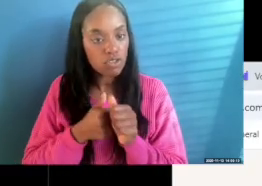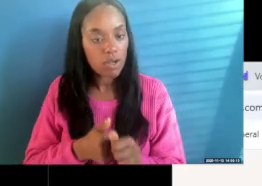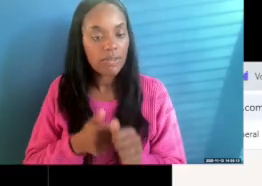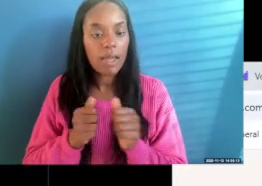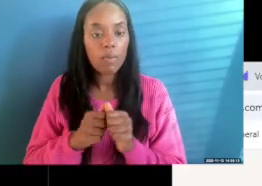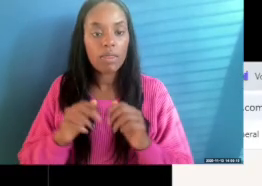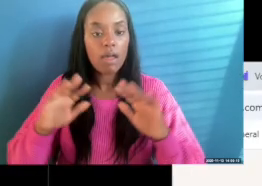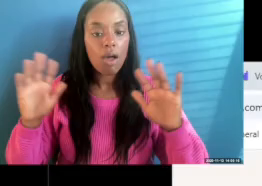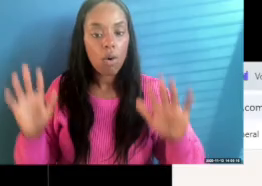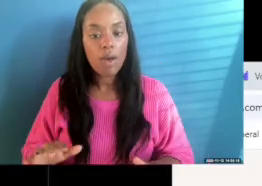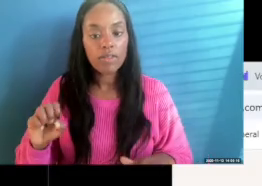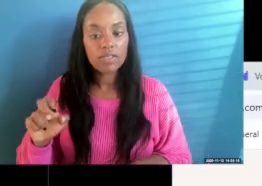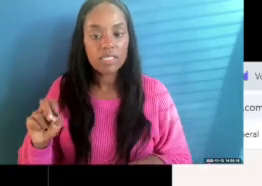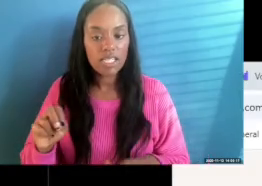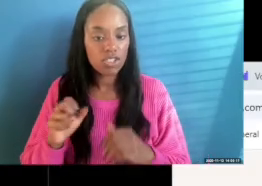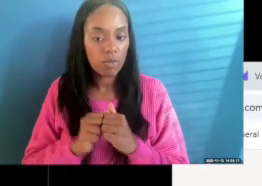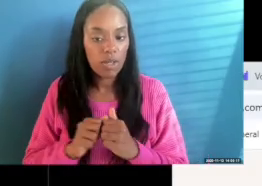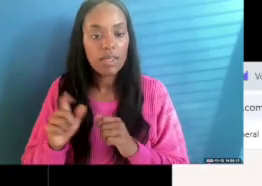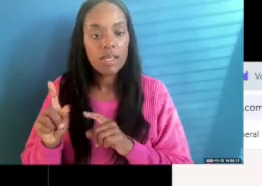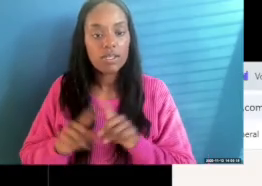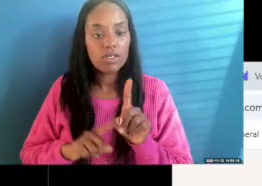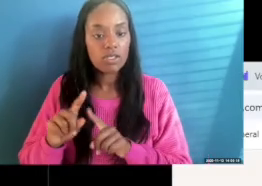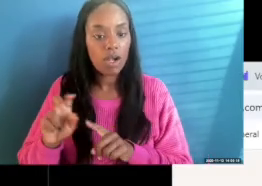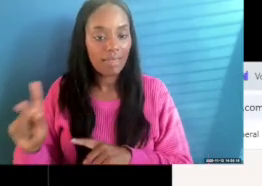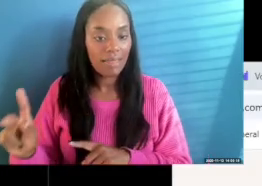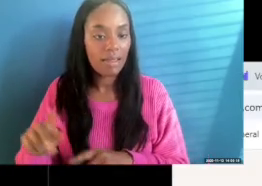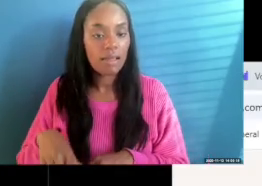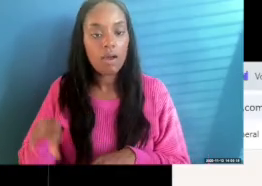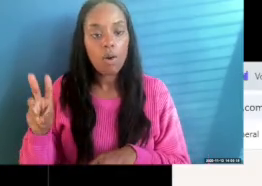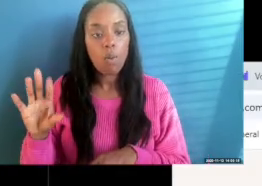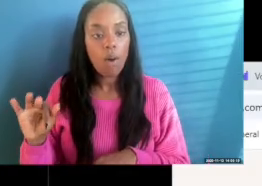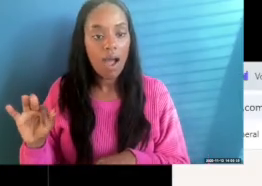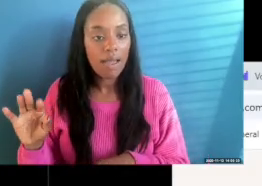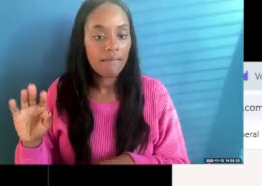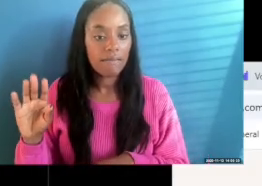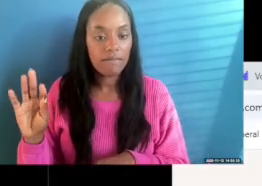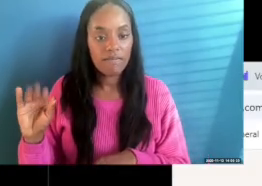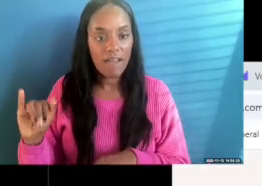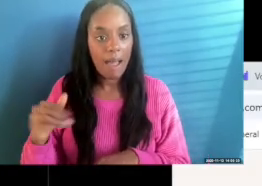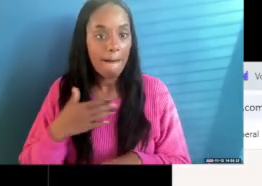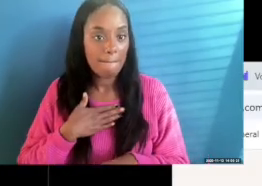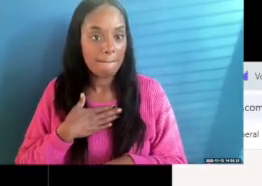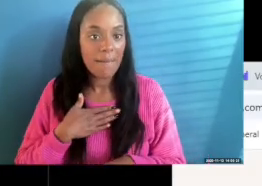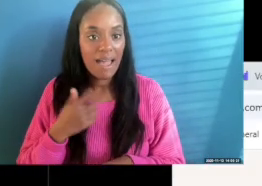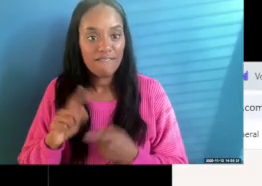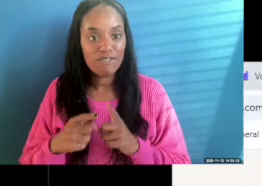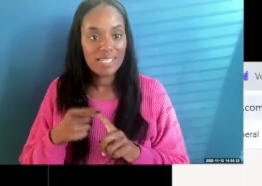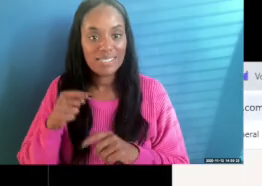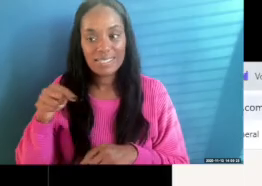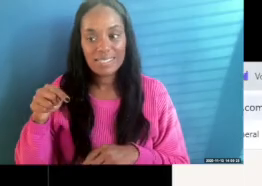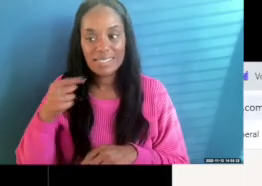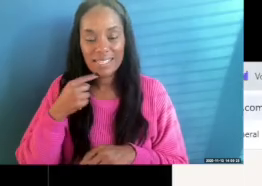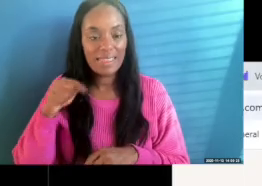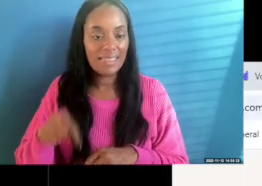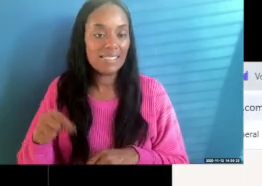battery storage, solar panels, and a bunch of other mechanisms on it, including an air quality monitor because we want to track that, a